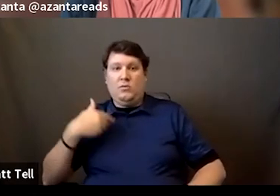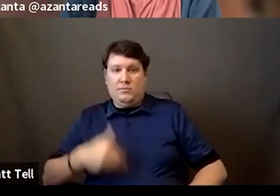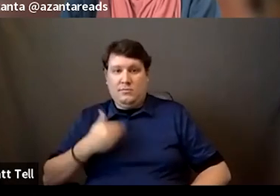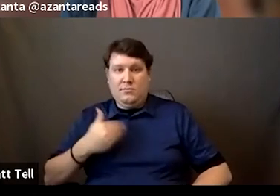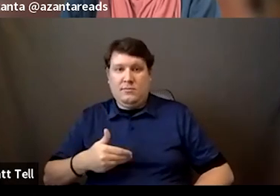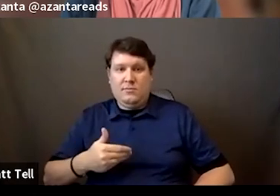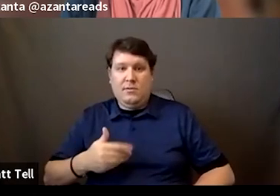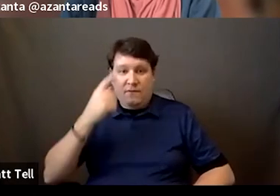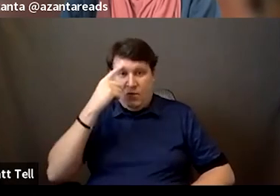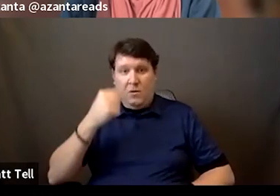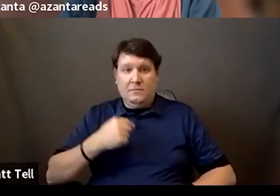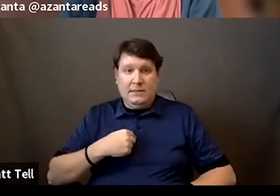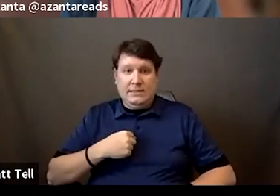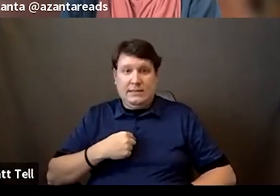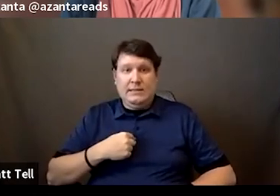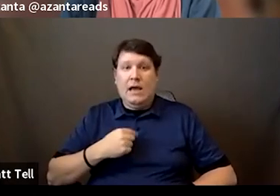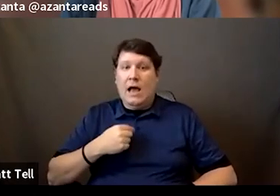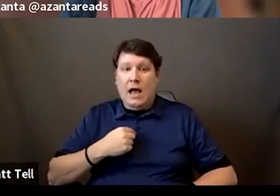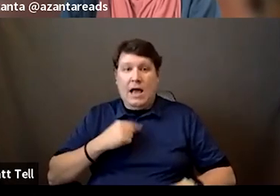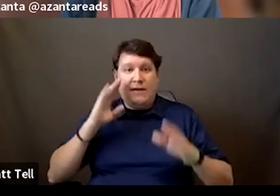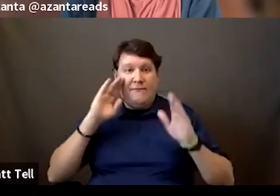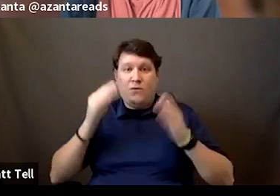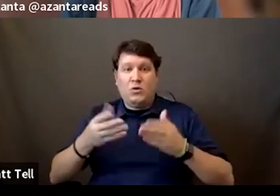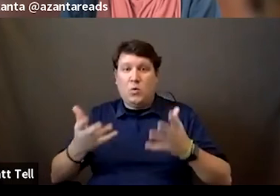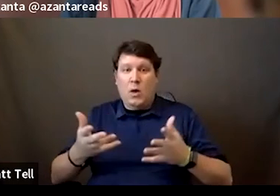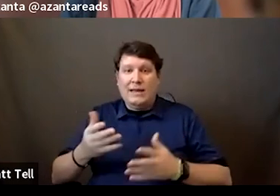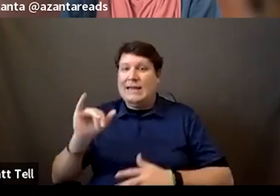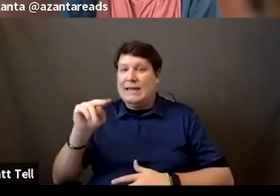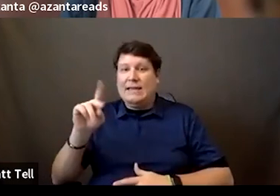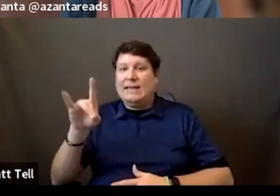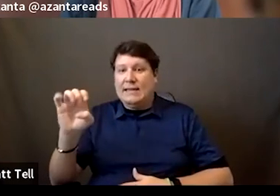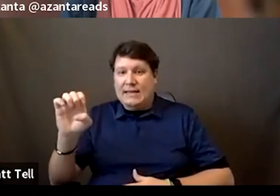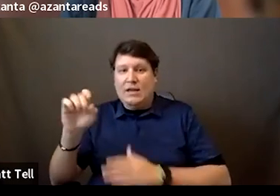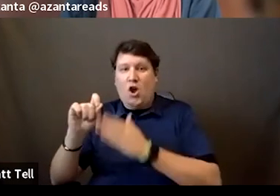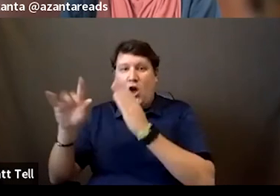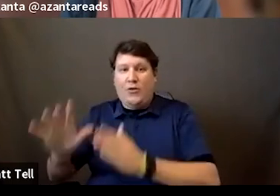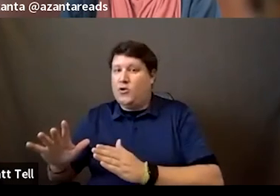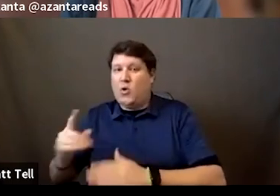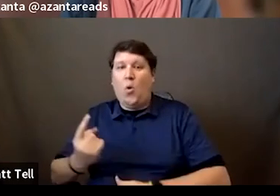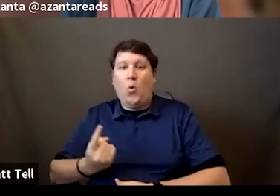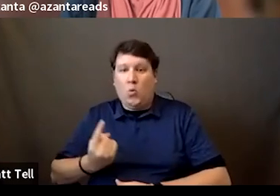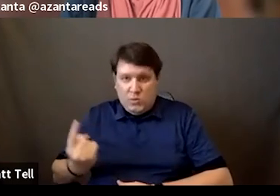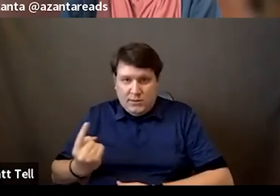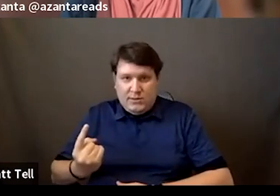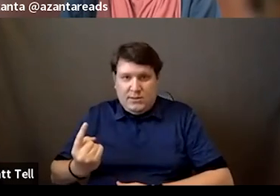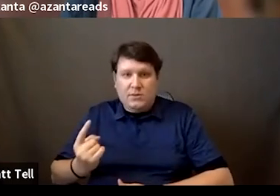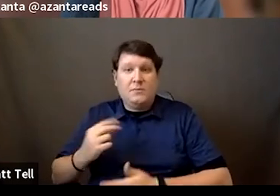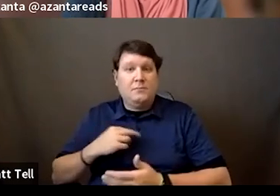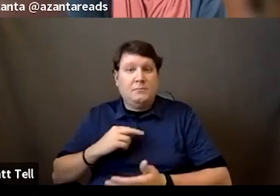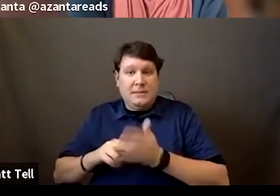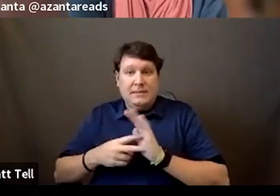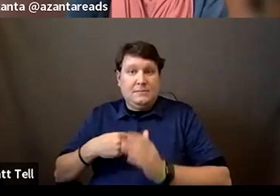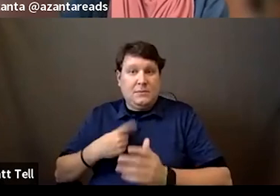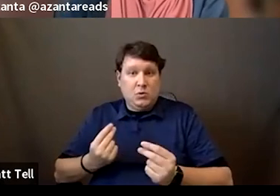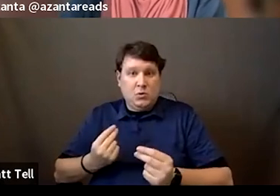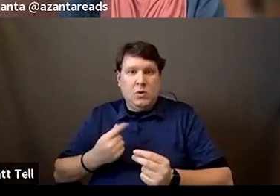at some one given point, I exclusively worked with indie authors. Like, I just emailed the authors, and that's how the collaboration comes about. And